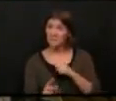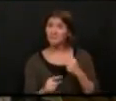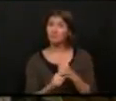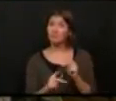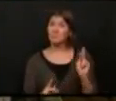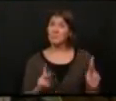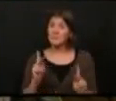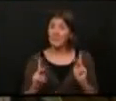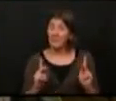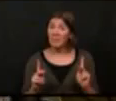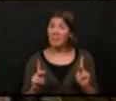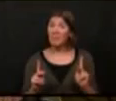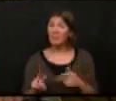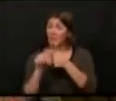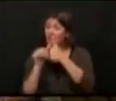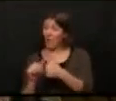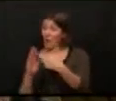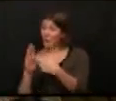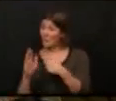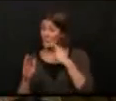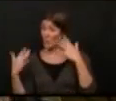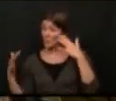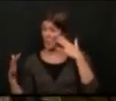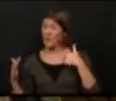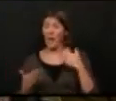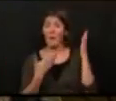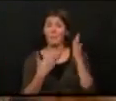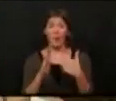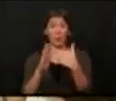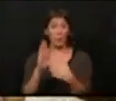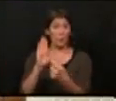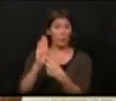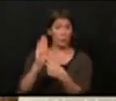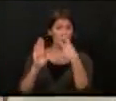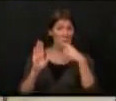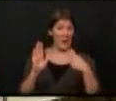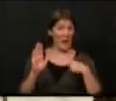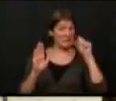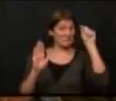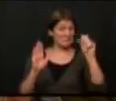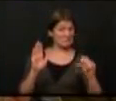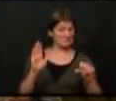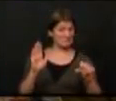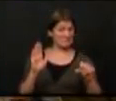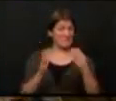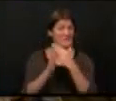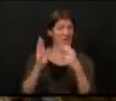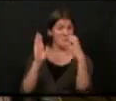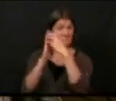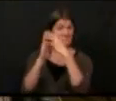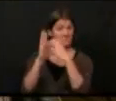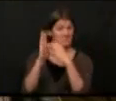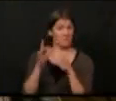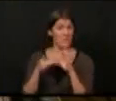what the noise ordinance says, so I've brought some of the noise ordinance. If you would grant me a little time to recite some of